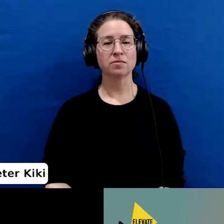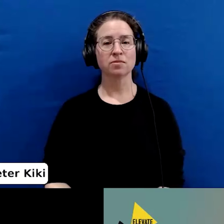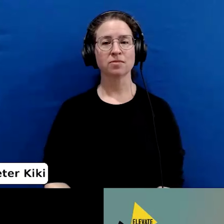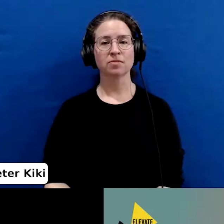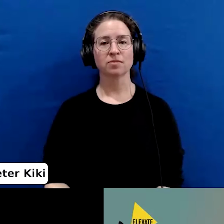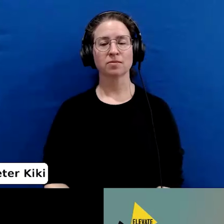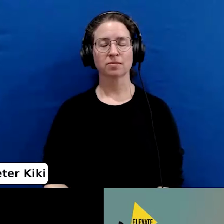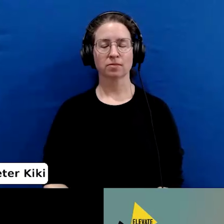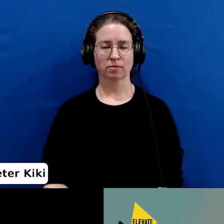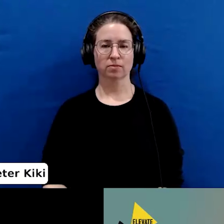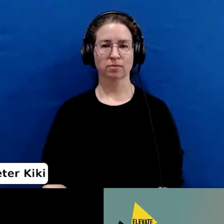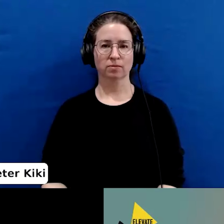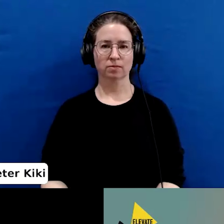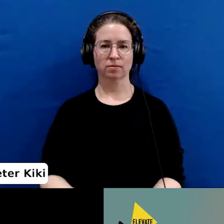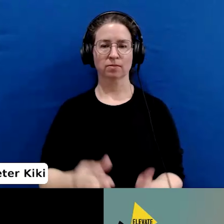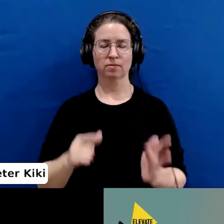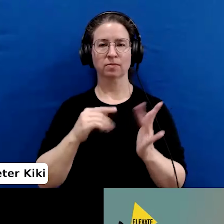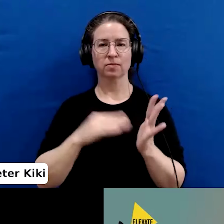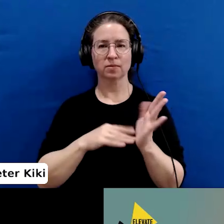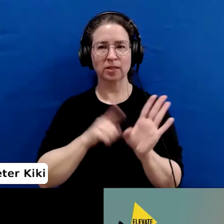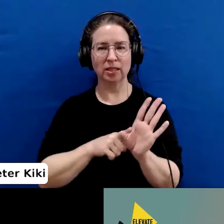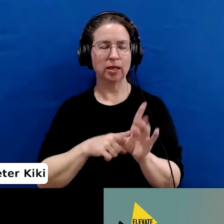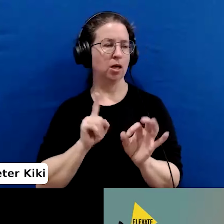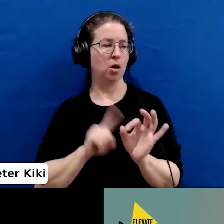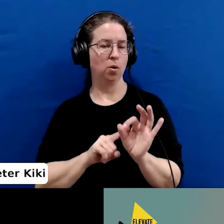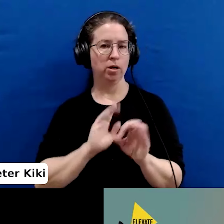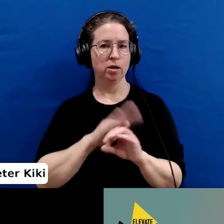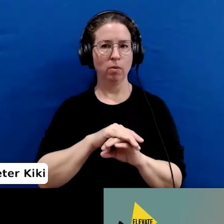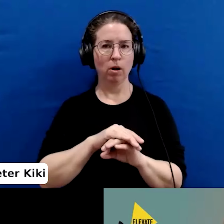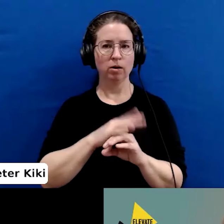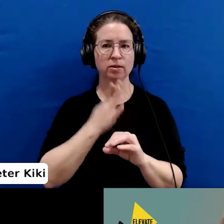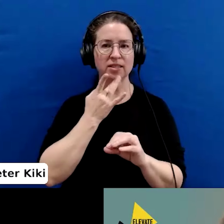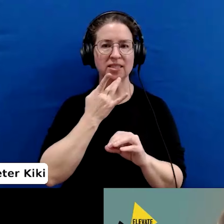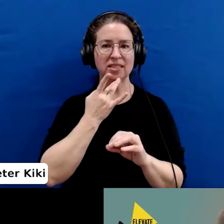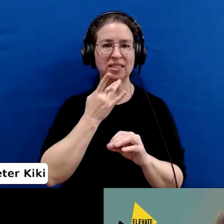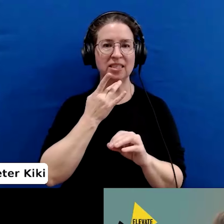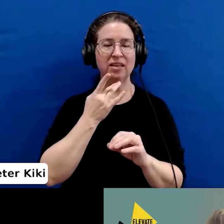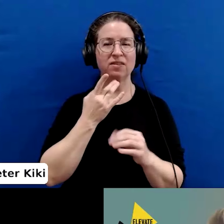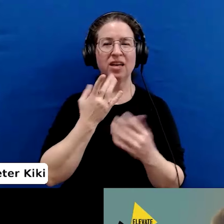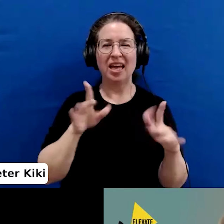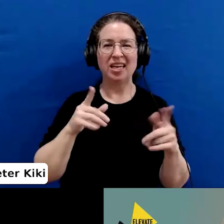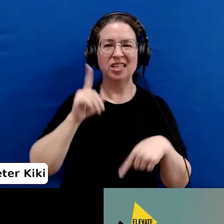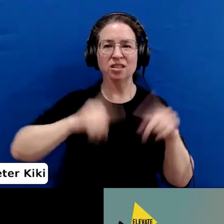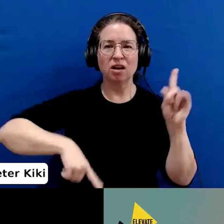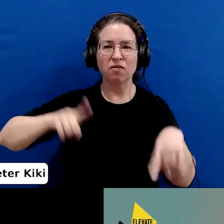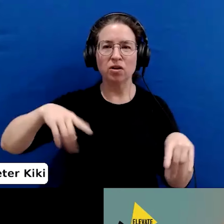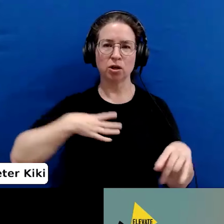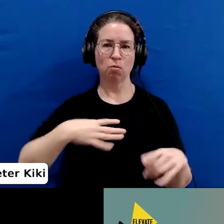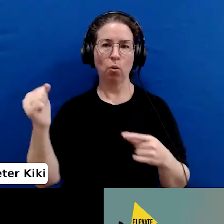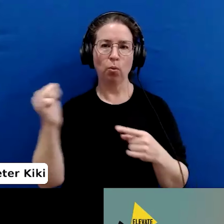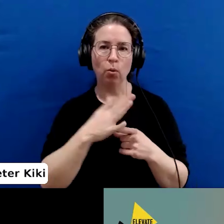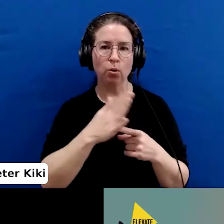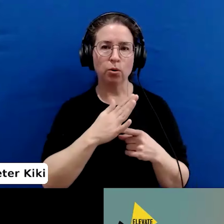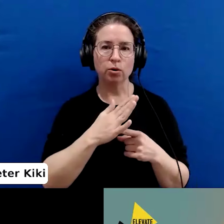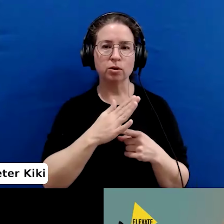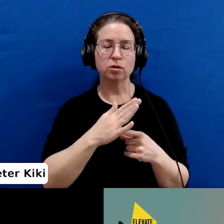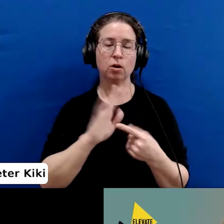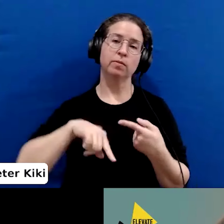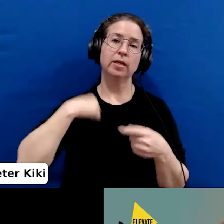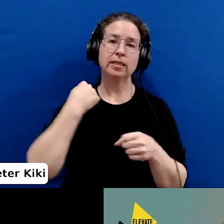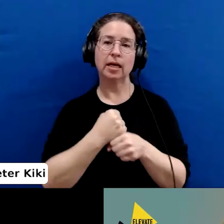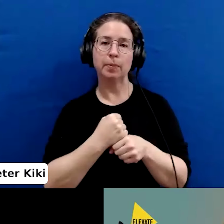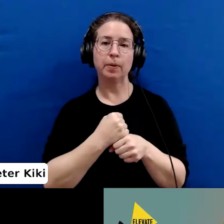There's another question in here too about if there was priority for certain diversity criteria. So say if somebody identifies